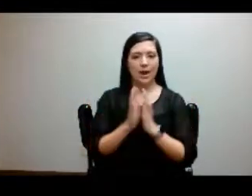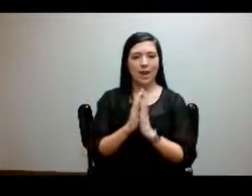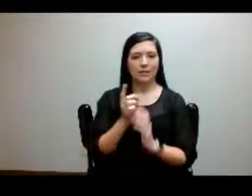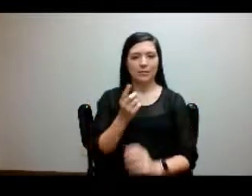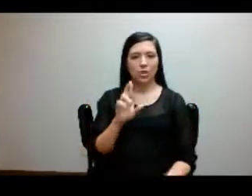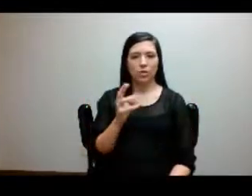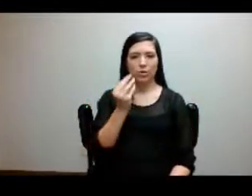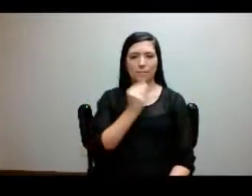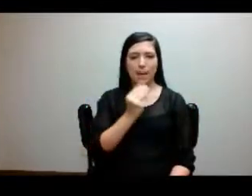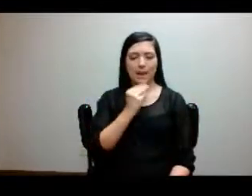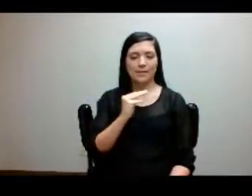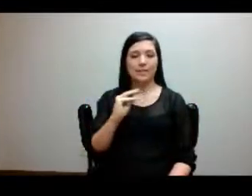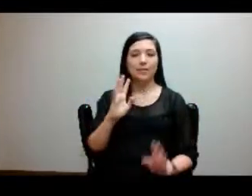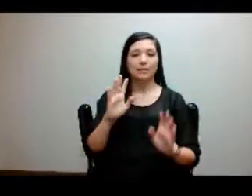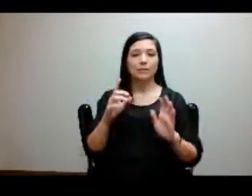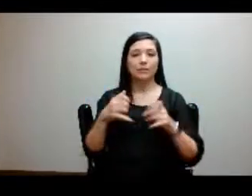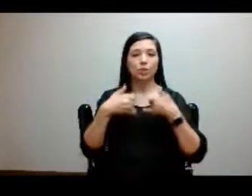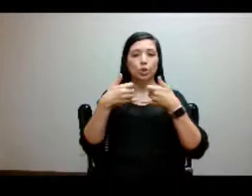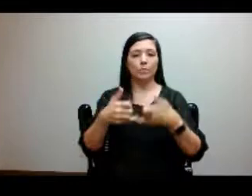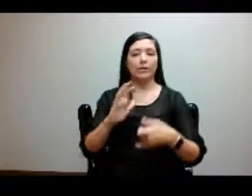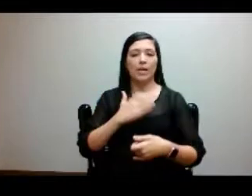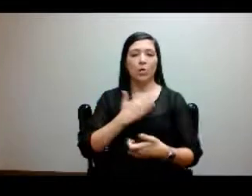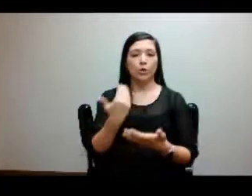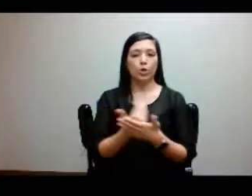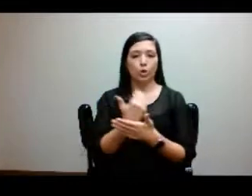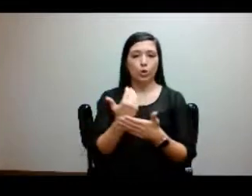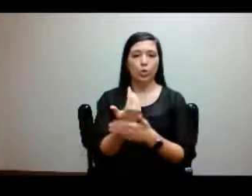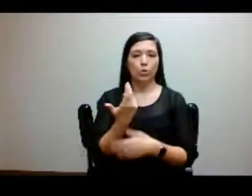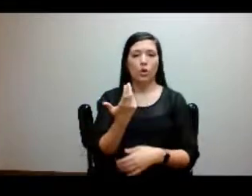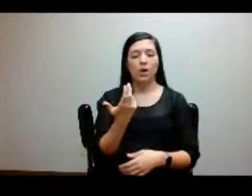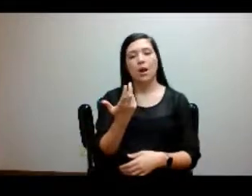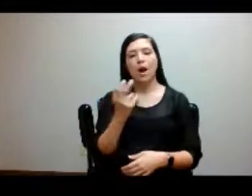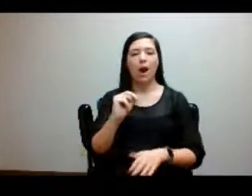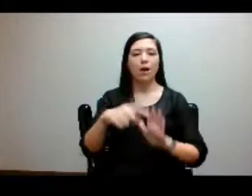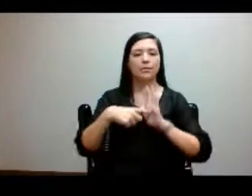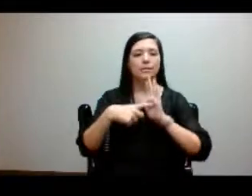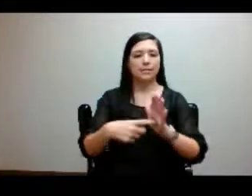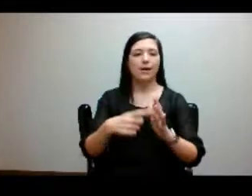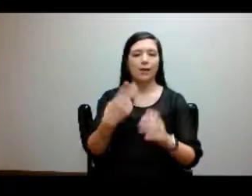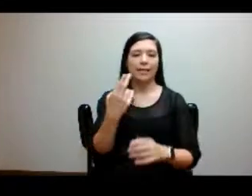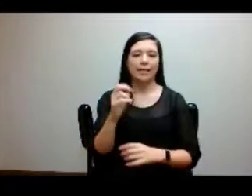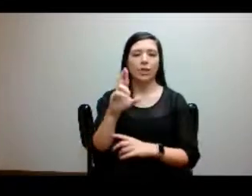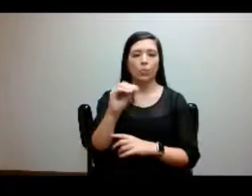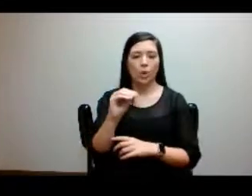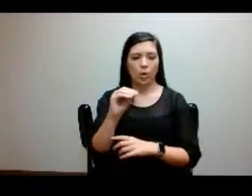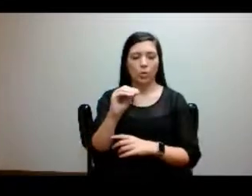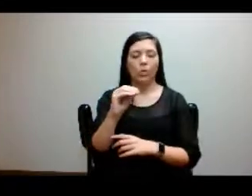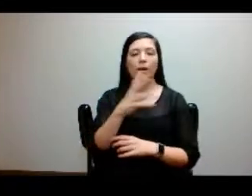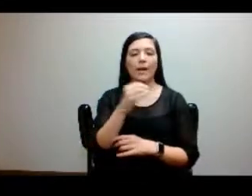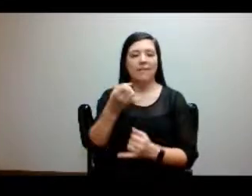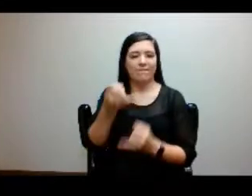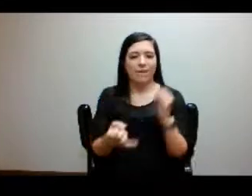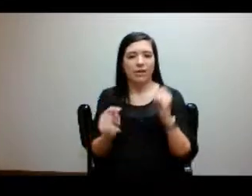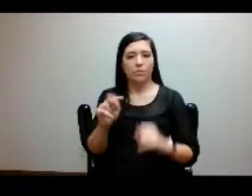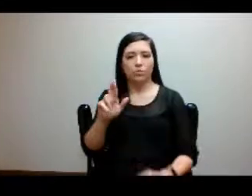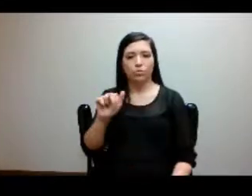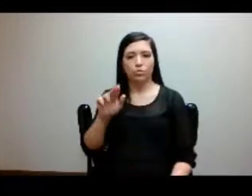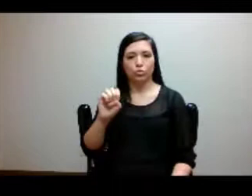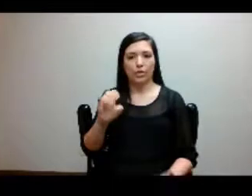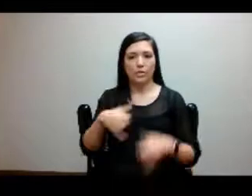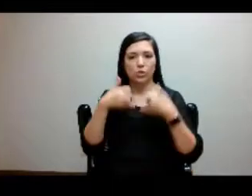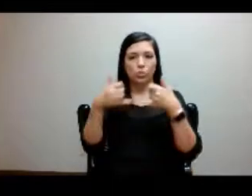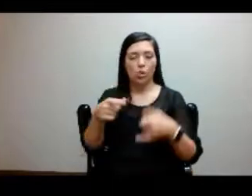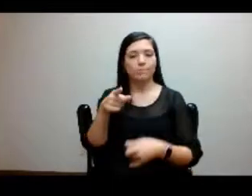to present our newly established Unsung Hero Award and our final Trace Award of the afternoon, the President's